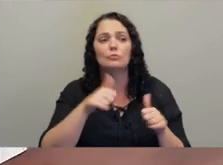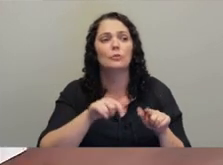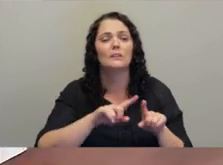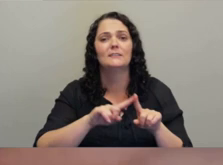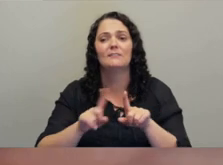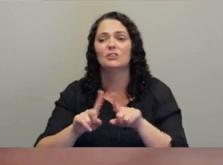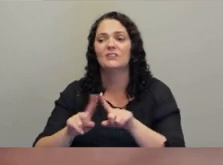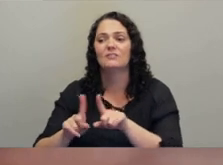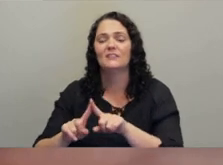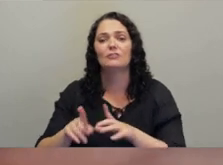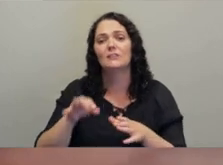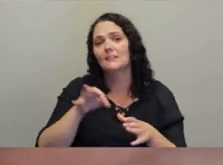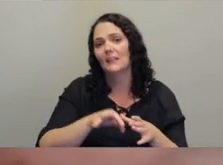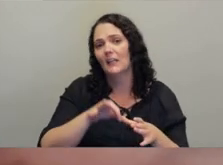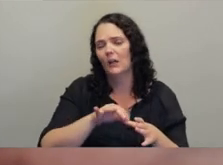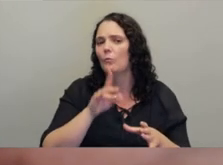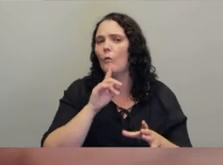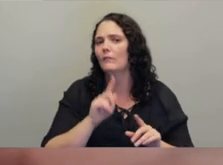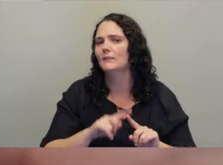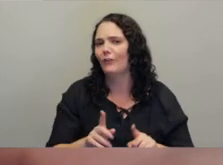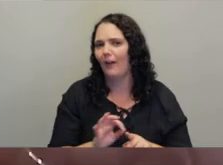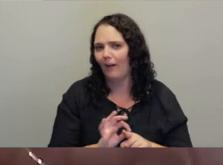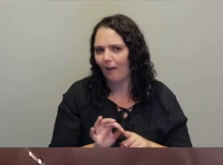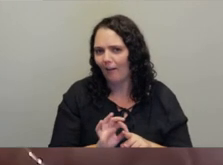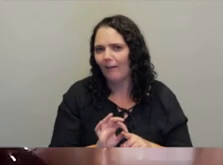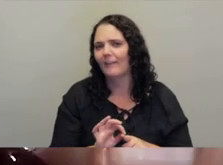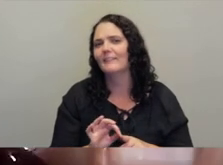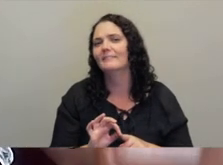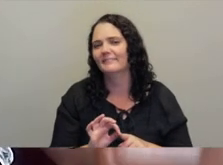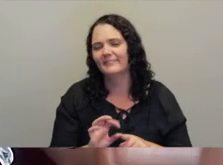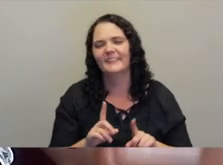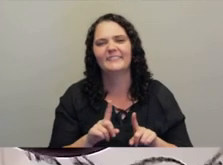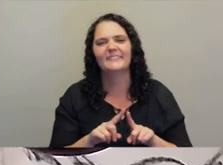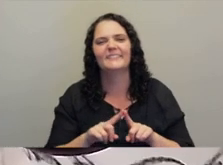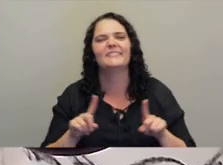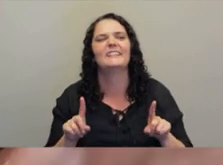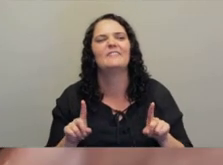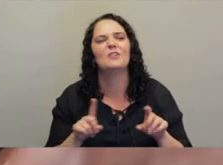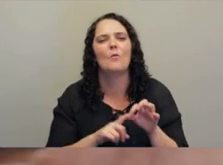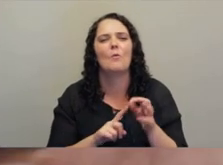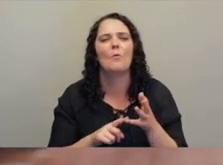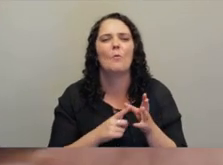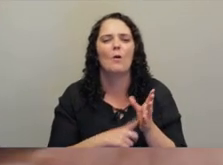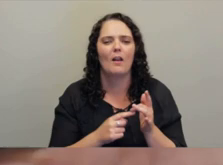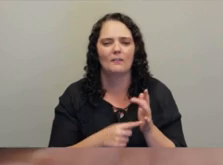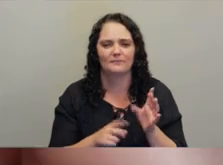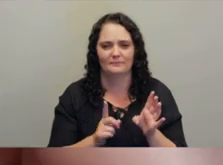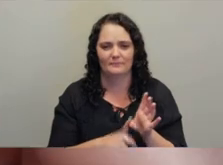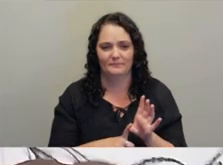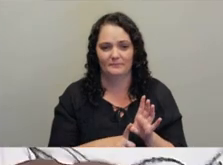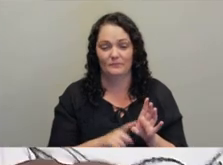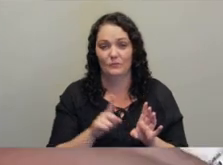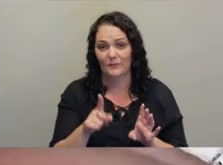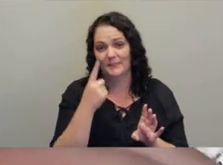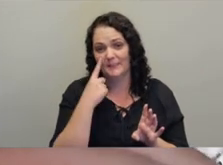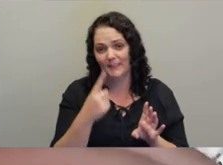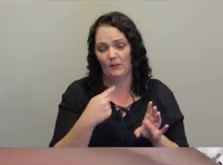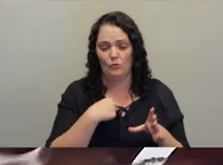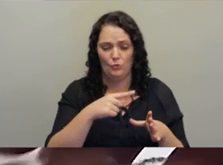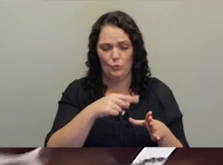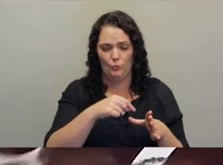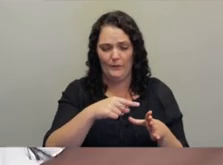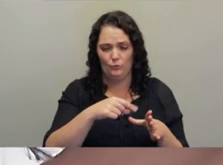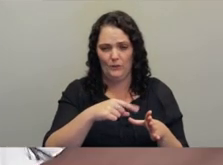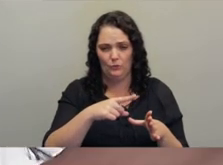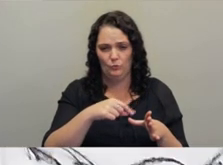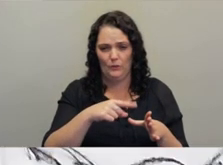different qualities out of it. So squeezing all that, it looks like I wound up with about 25 mils of tea there